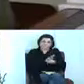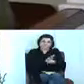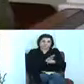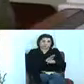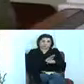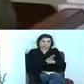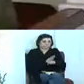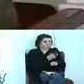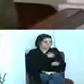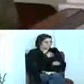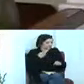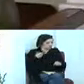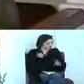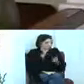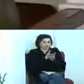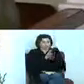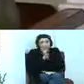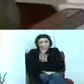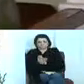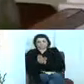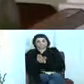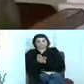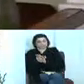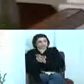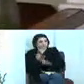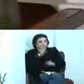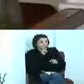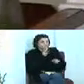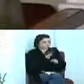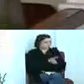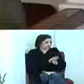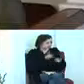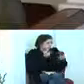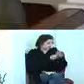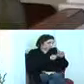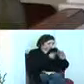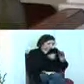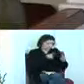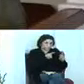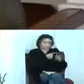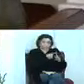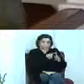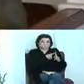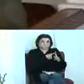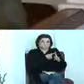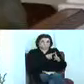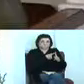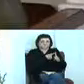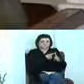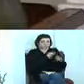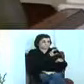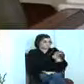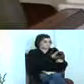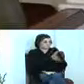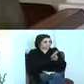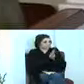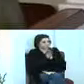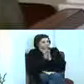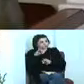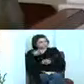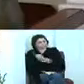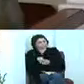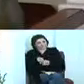become committed. If you're a friend to the church, you become involved.